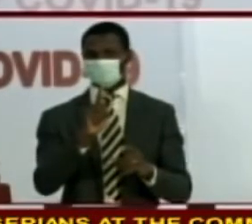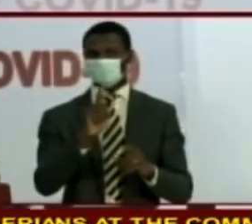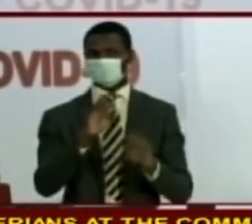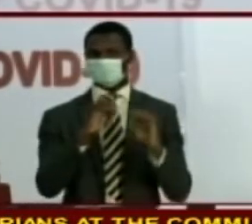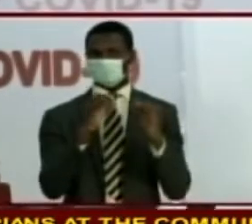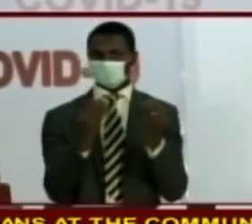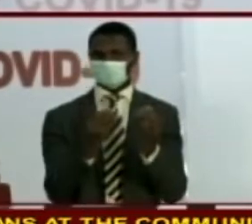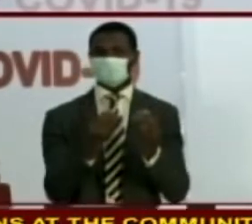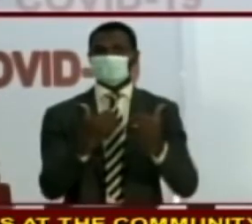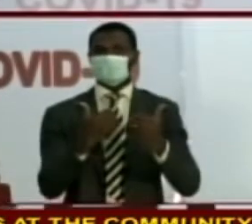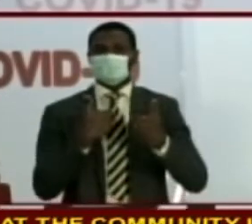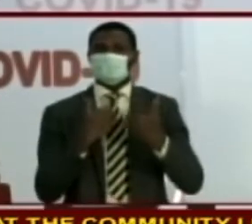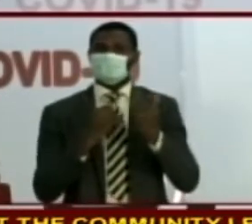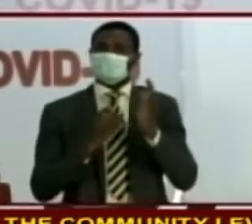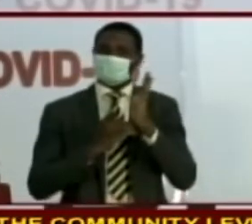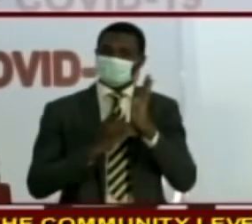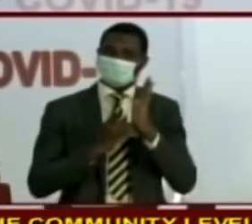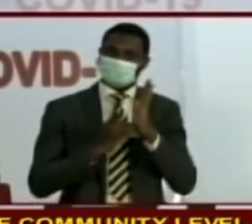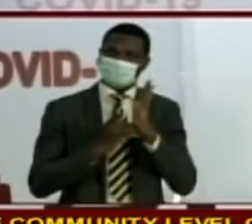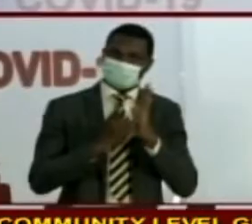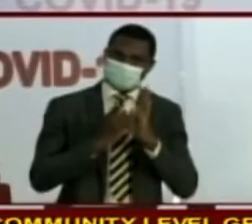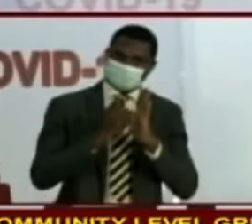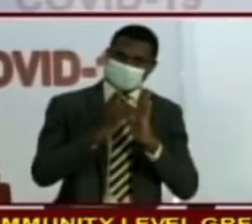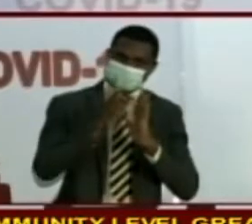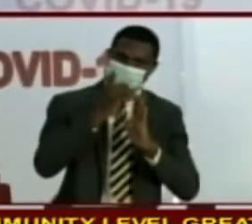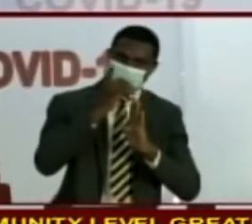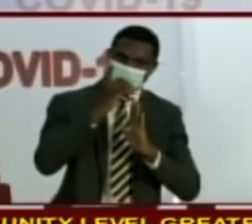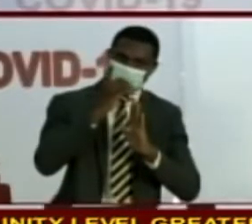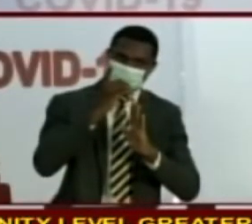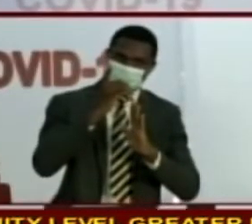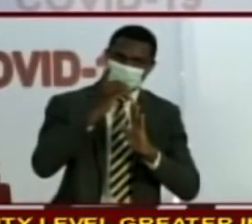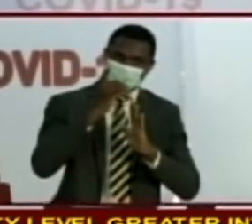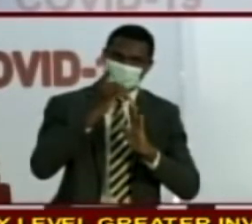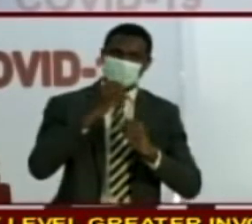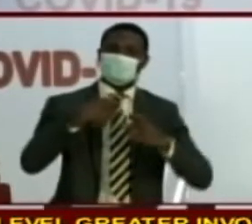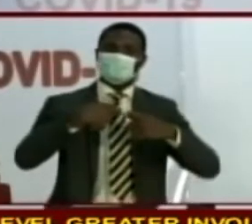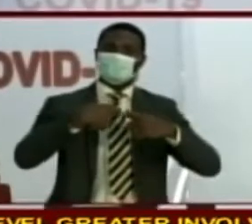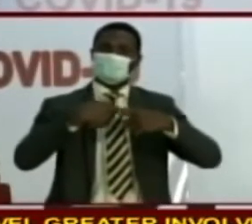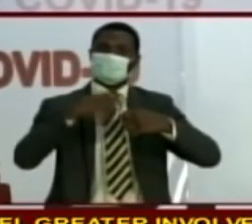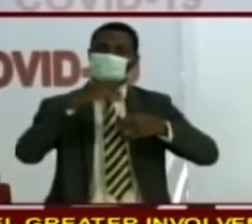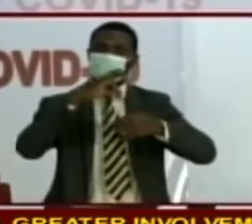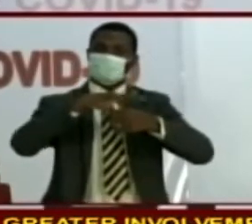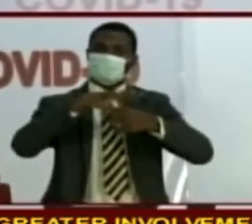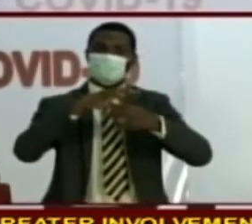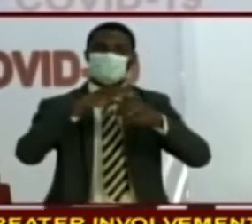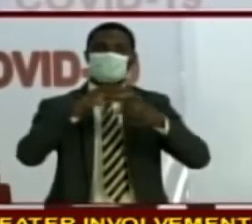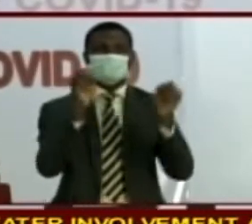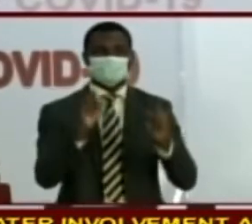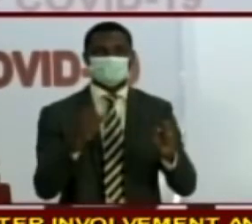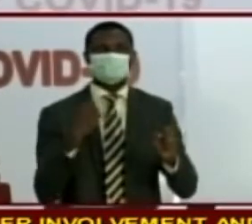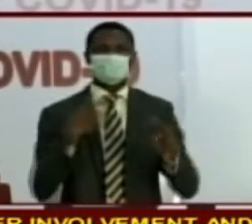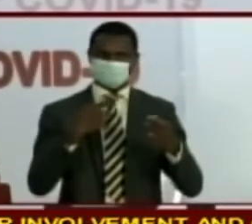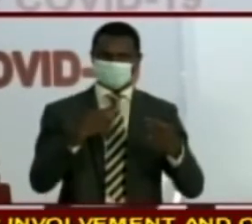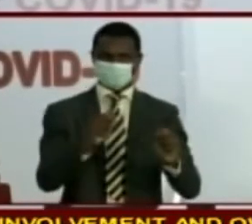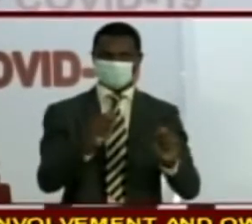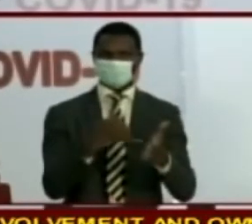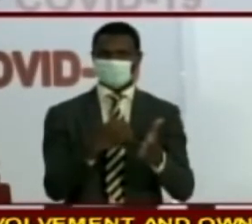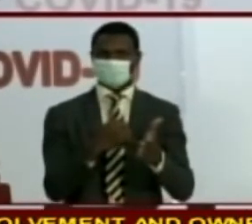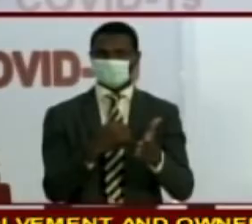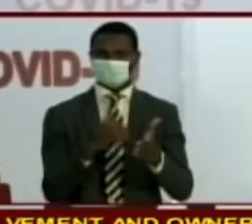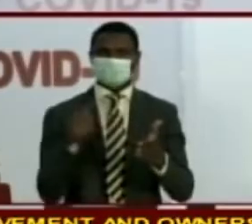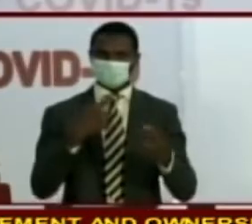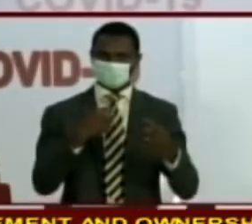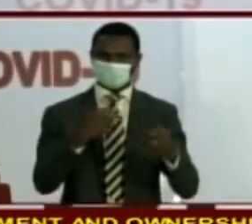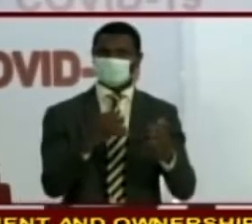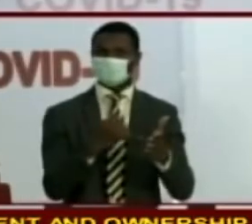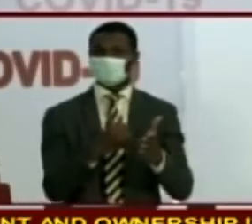had developed a process of electronic voting. And we did a trial of that